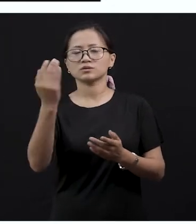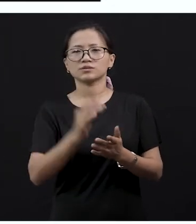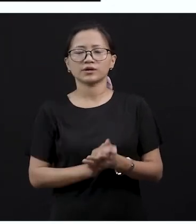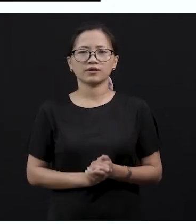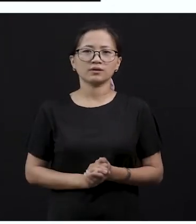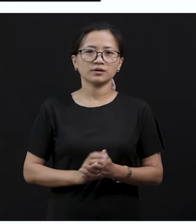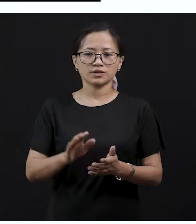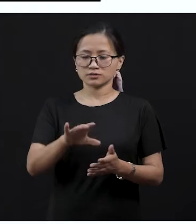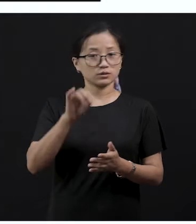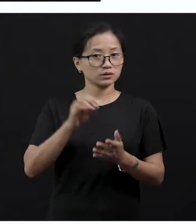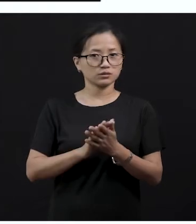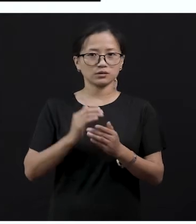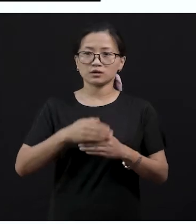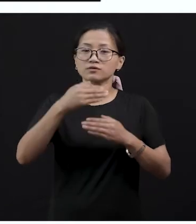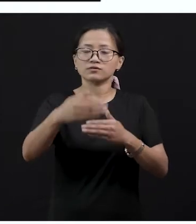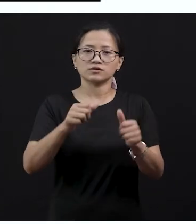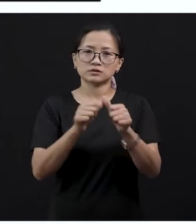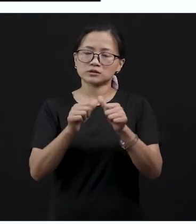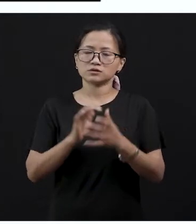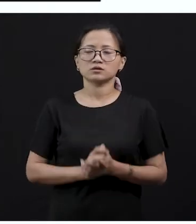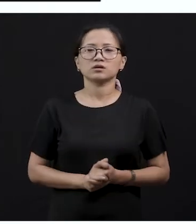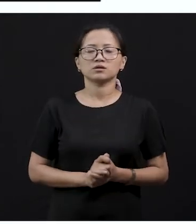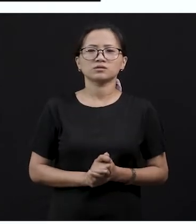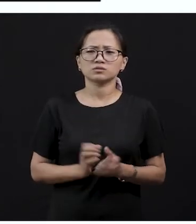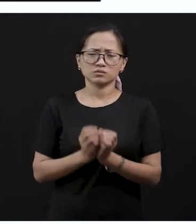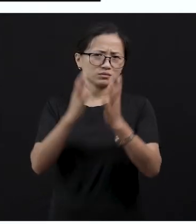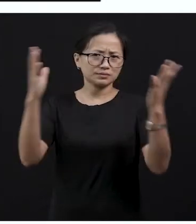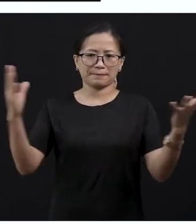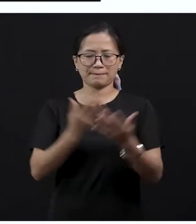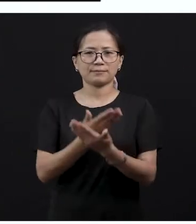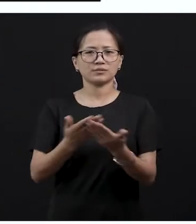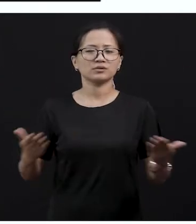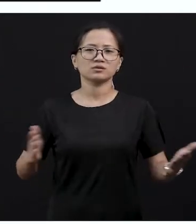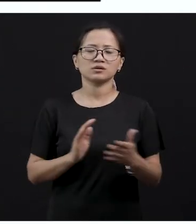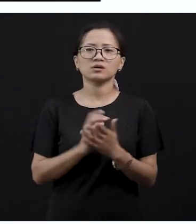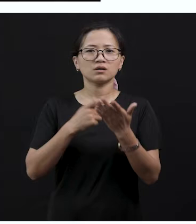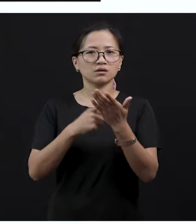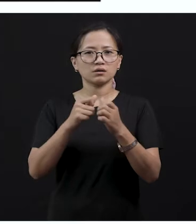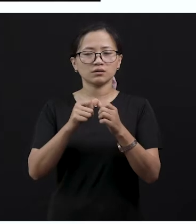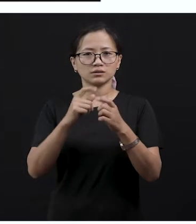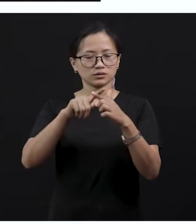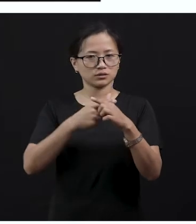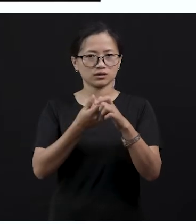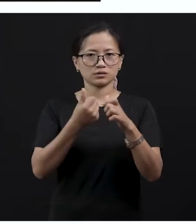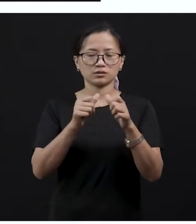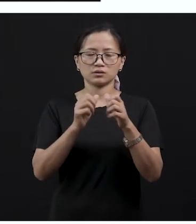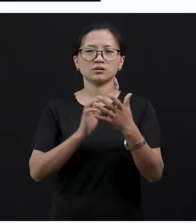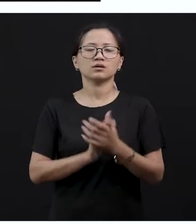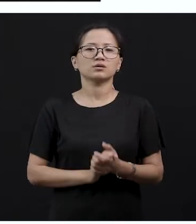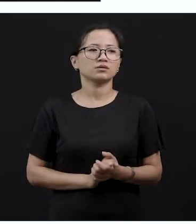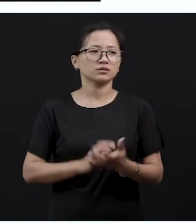rule, and they learned so many things. So even Raja Ram Mohan Roy, he also